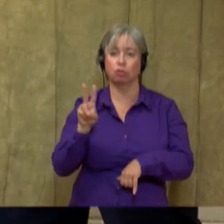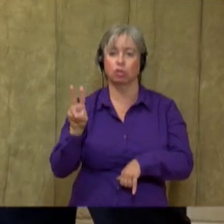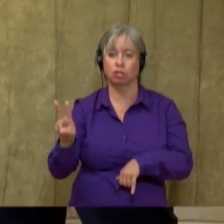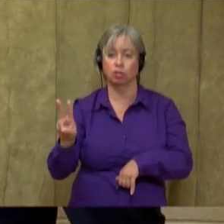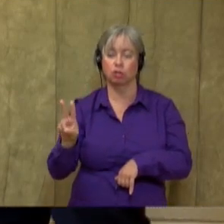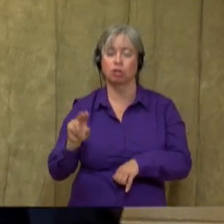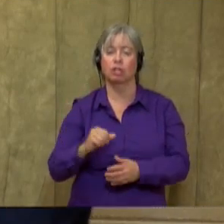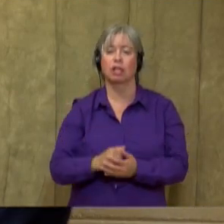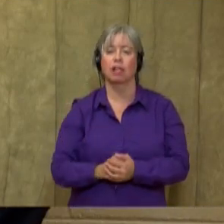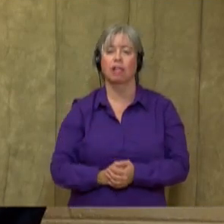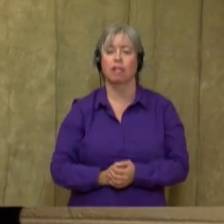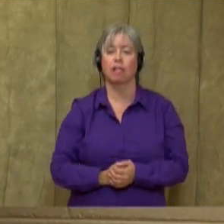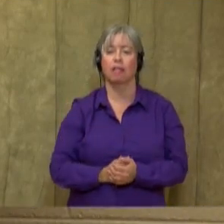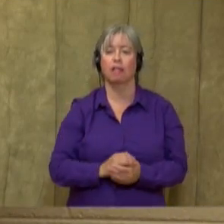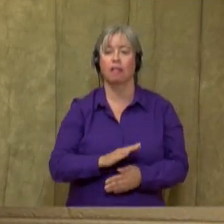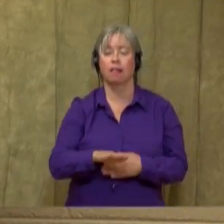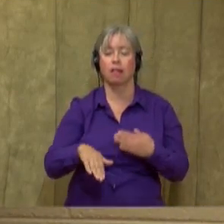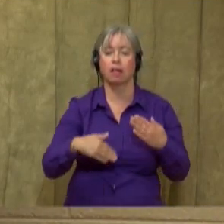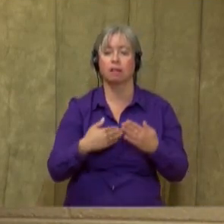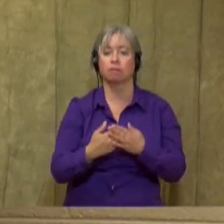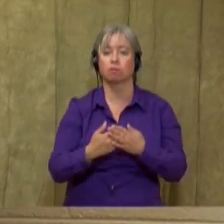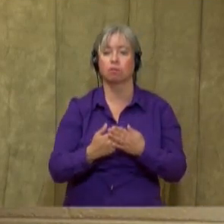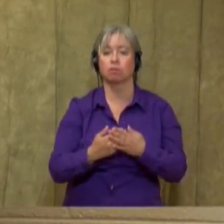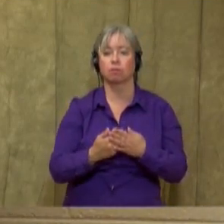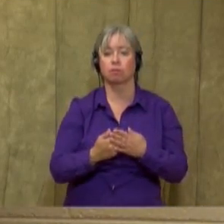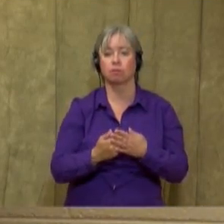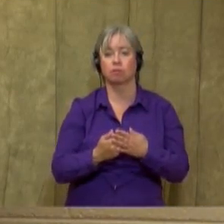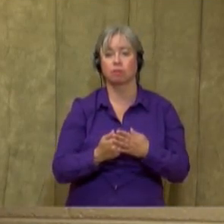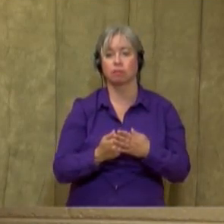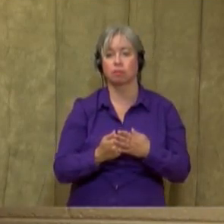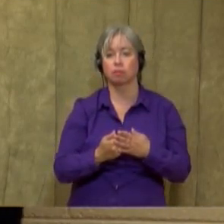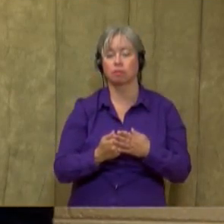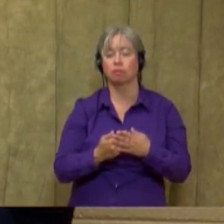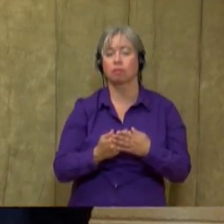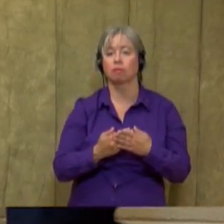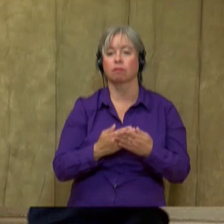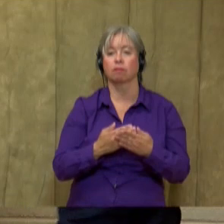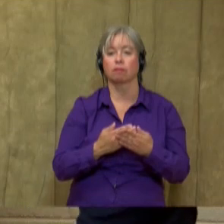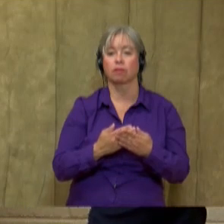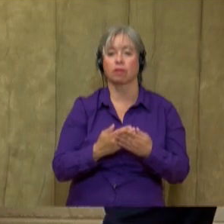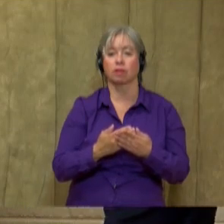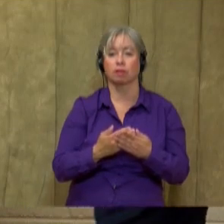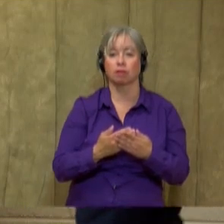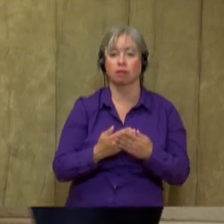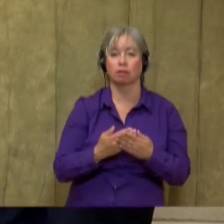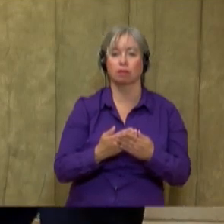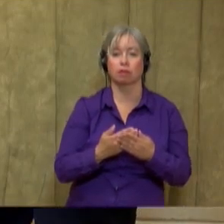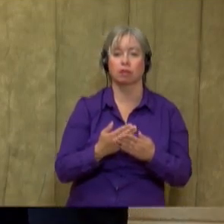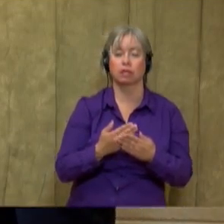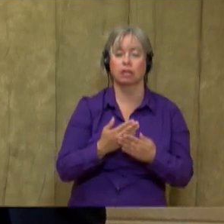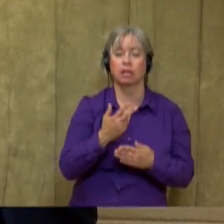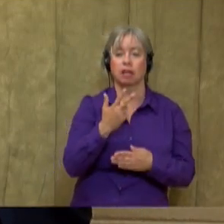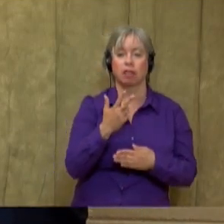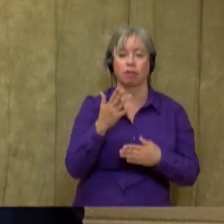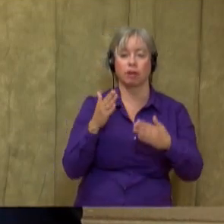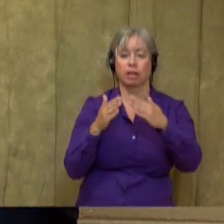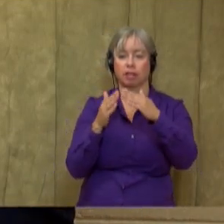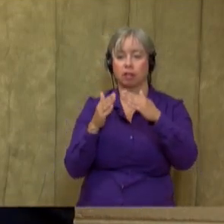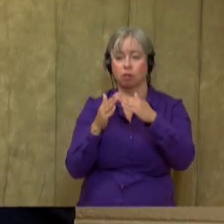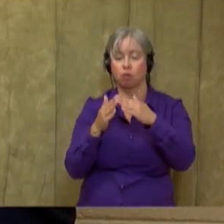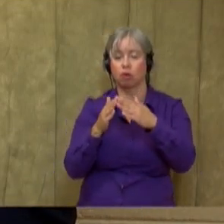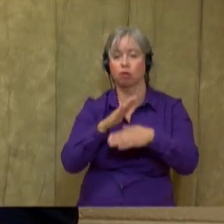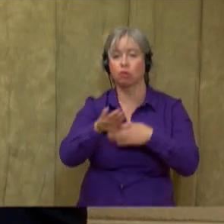of the cubes are going to have exactly 3 of their faces painted. And then if I'm looking at a 3 by